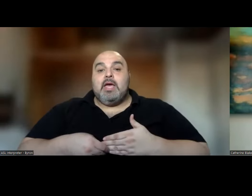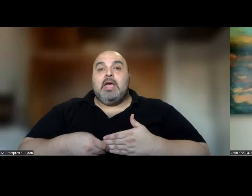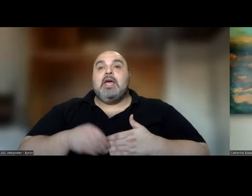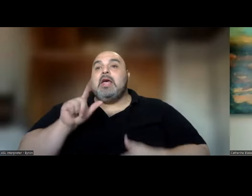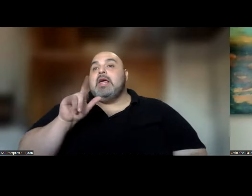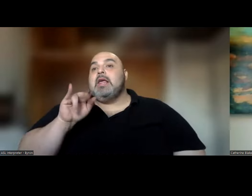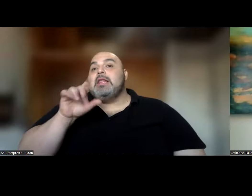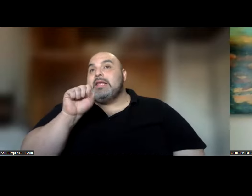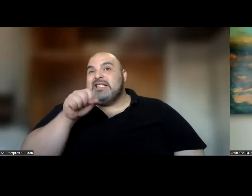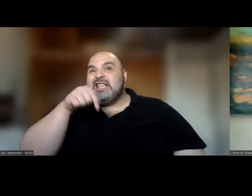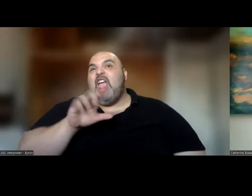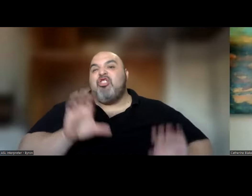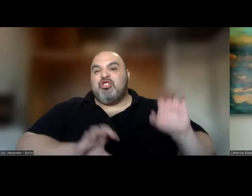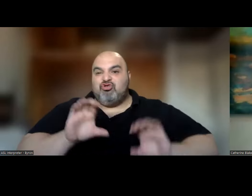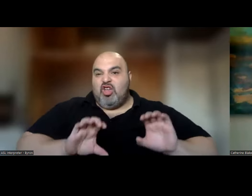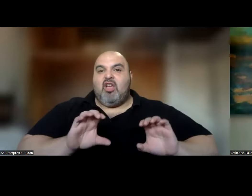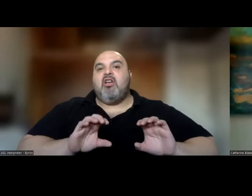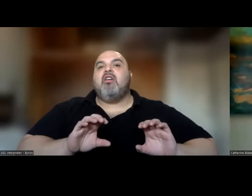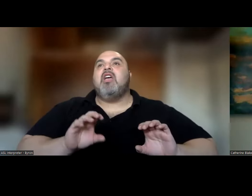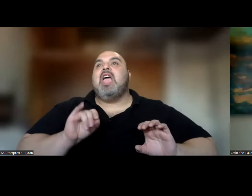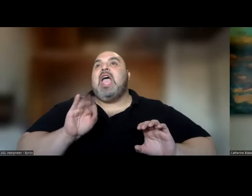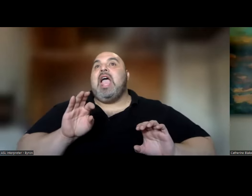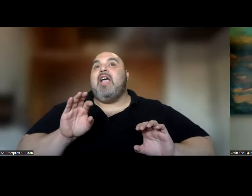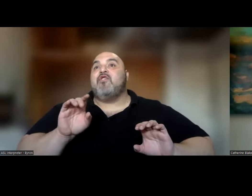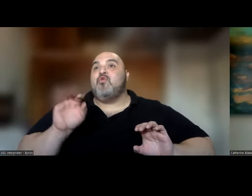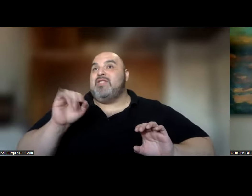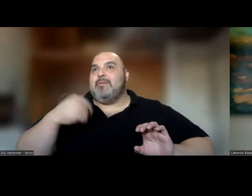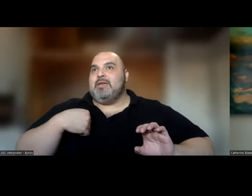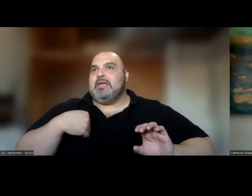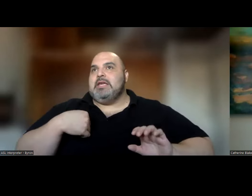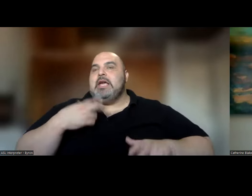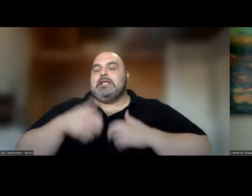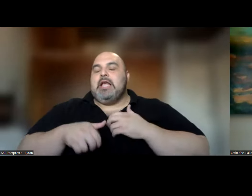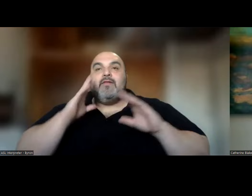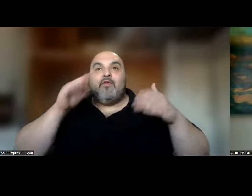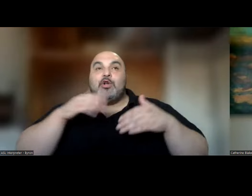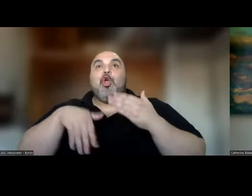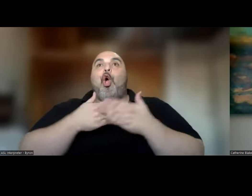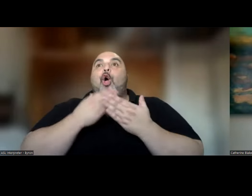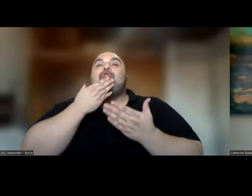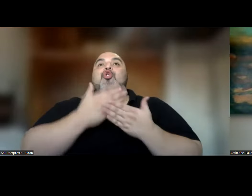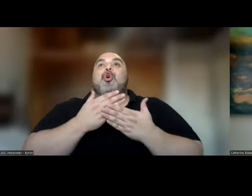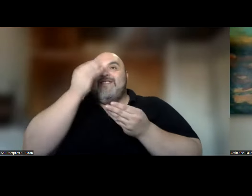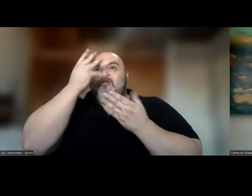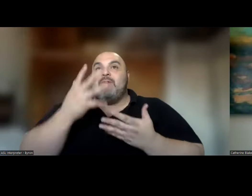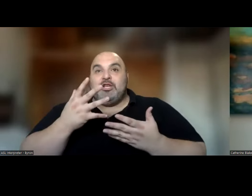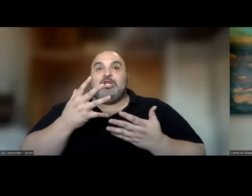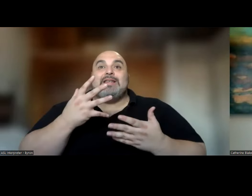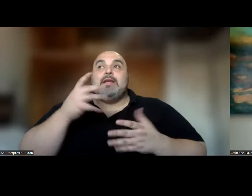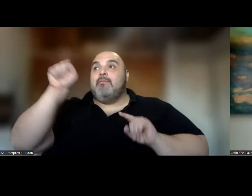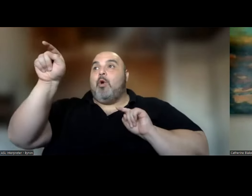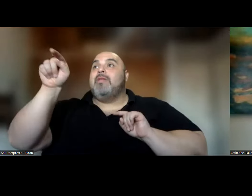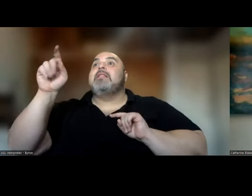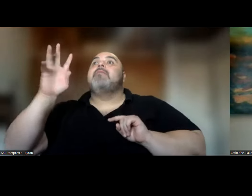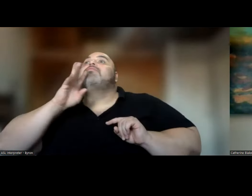in the chat. So if you're like me and you have a hard time like focusing on all the good information verbally and in the chat, just know that